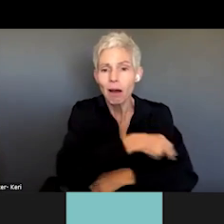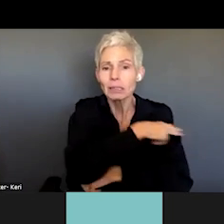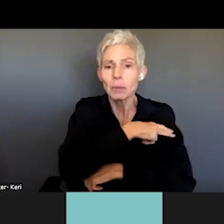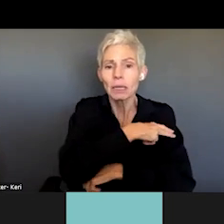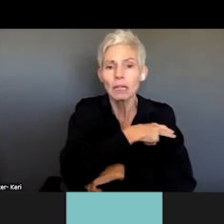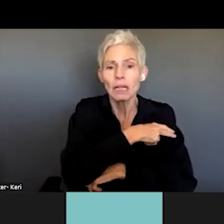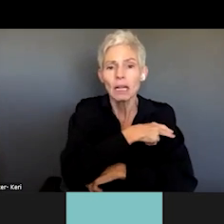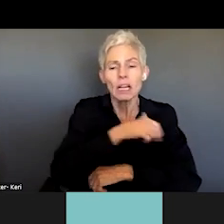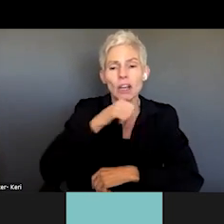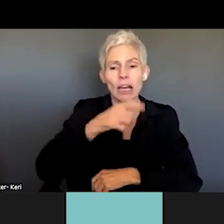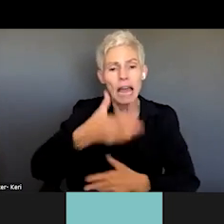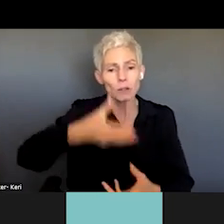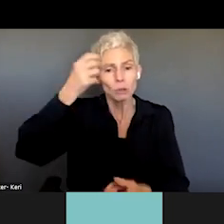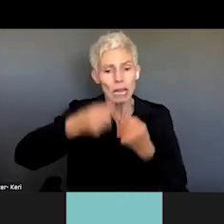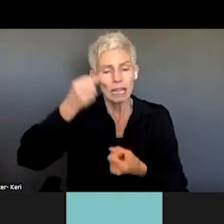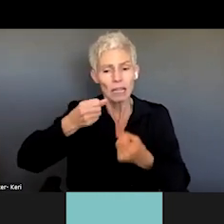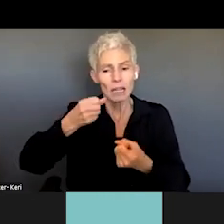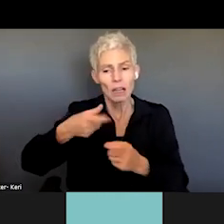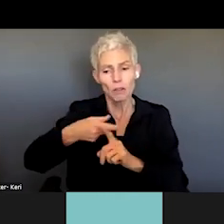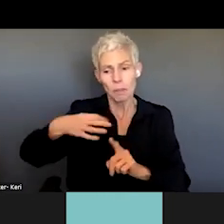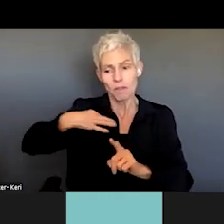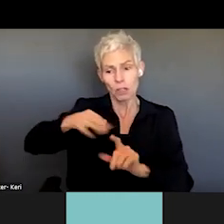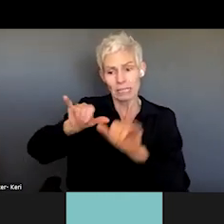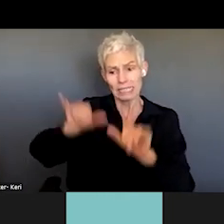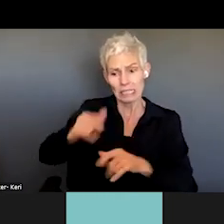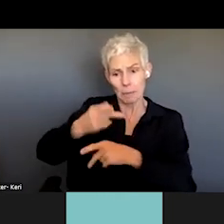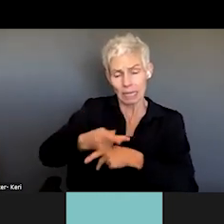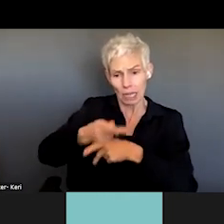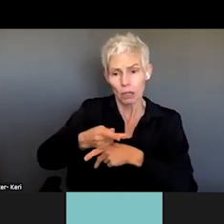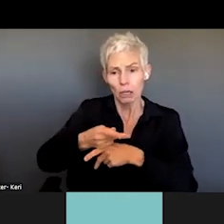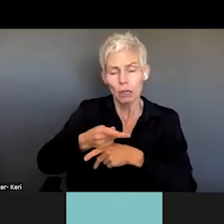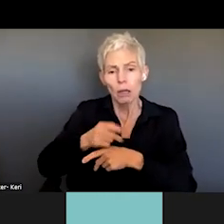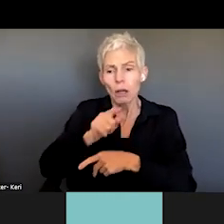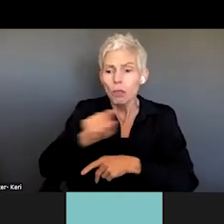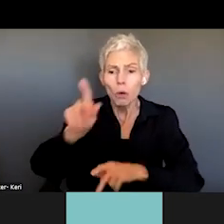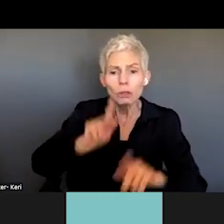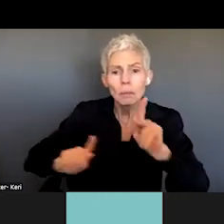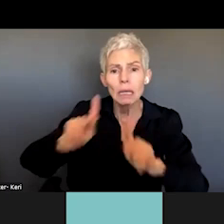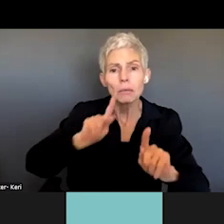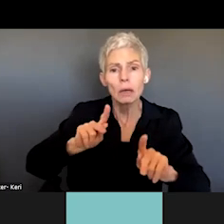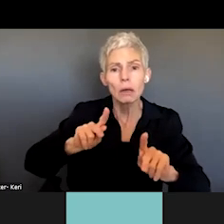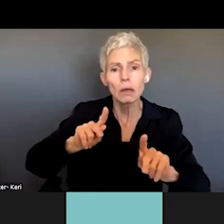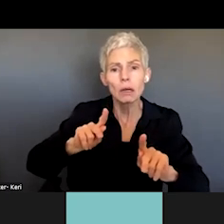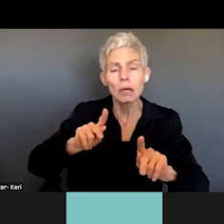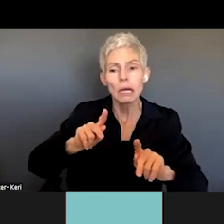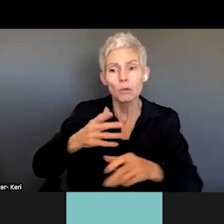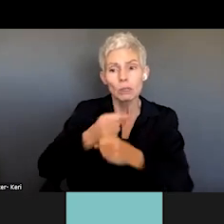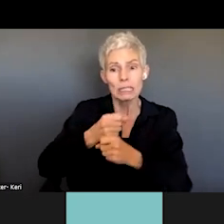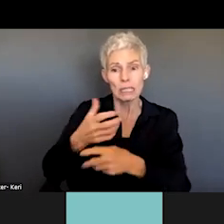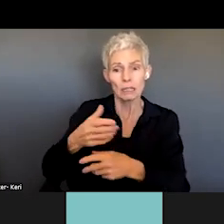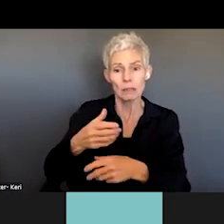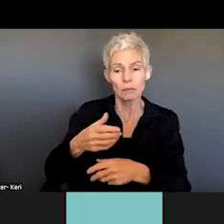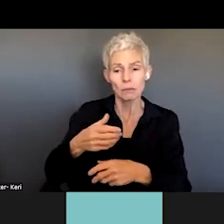taking away from the voluntary system of care where there are people who are gaining their recovery in a